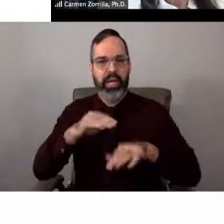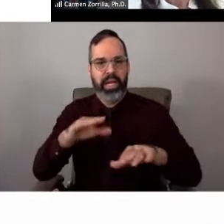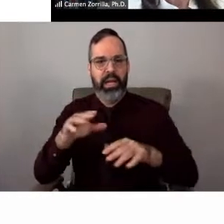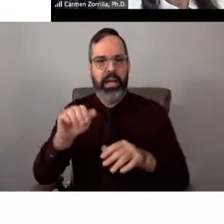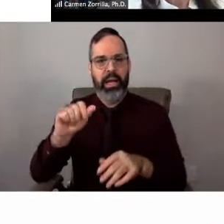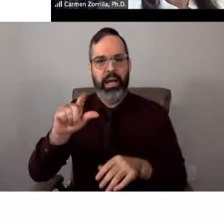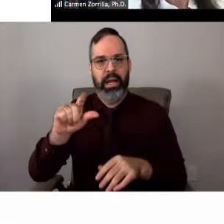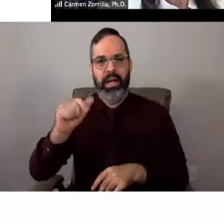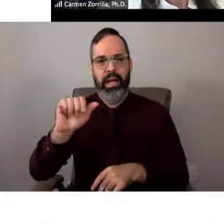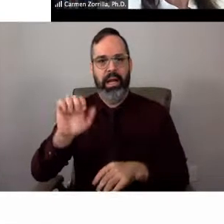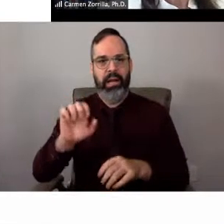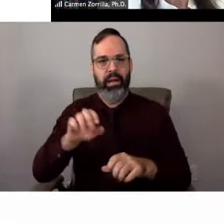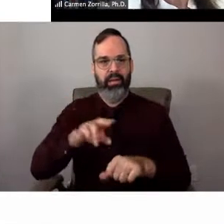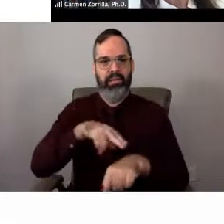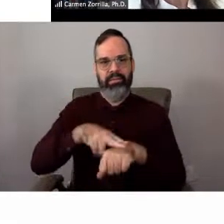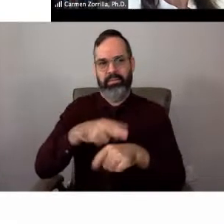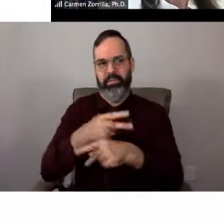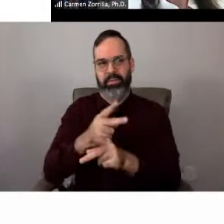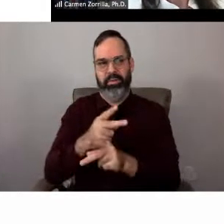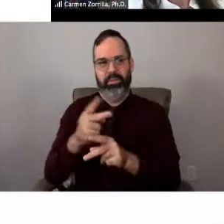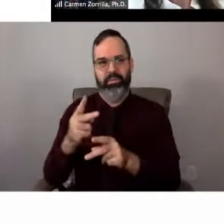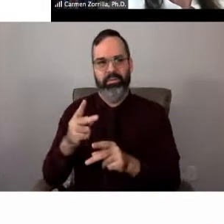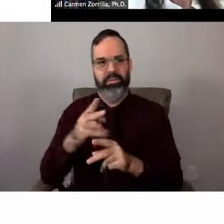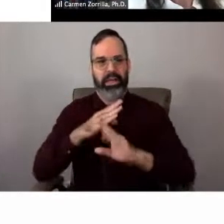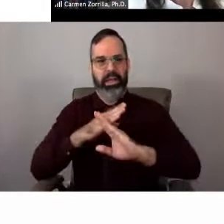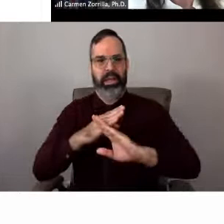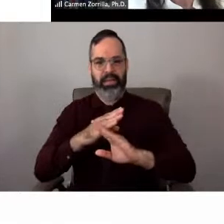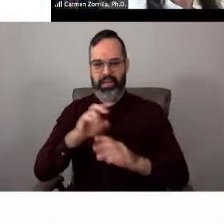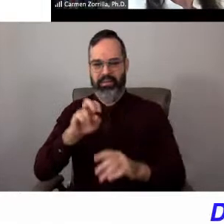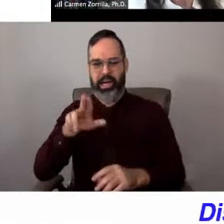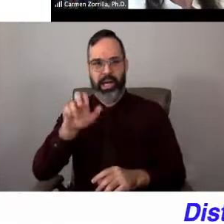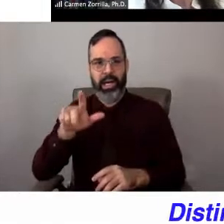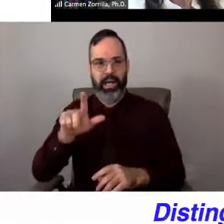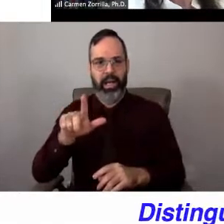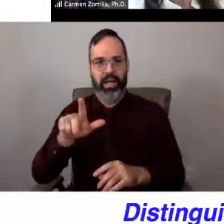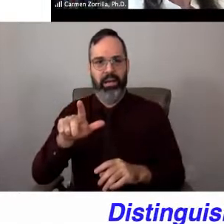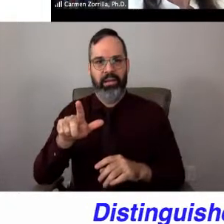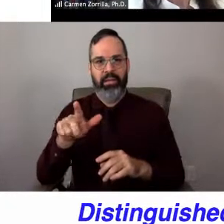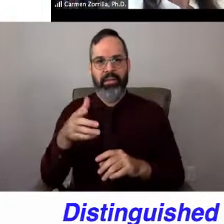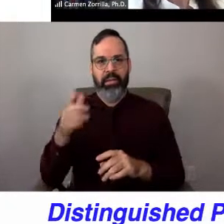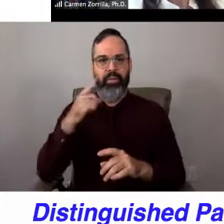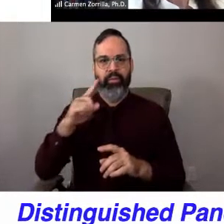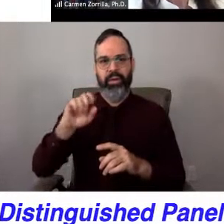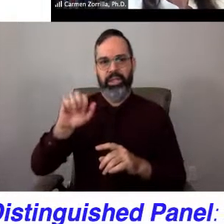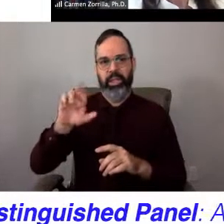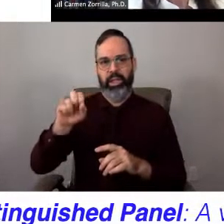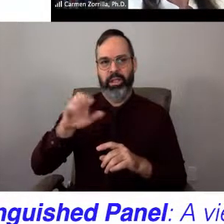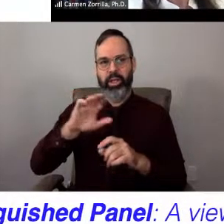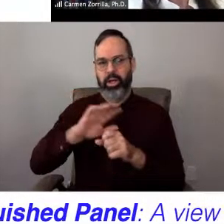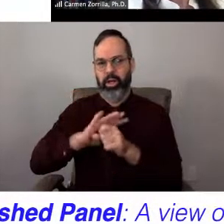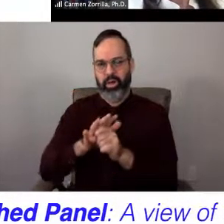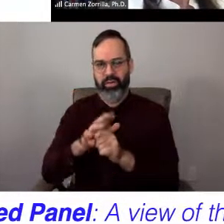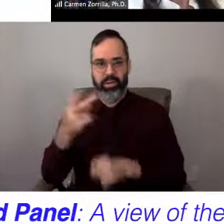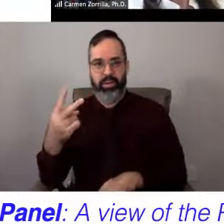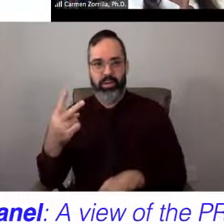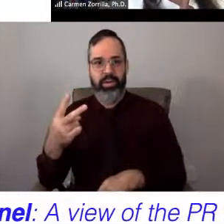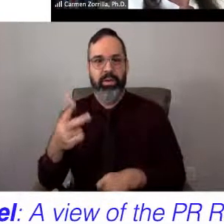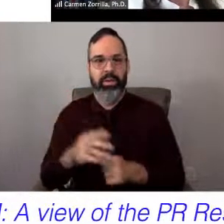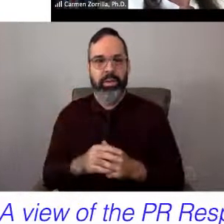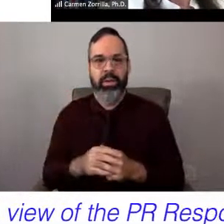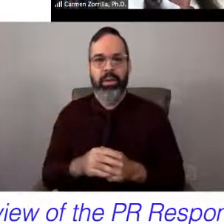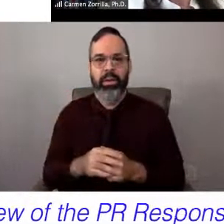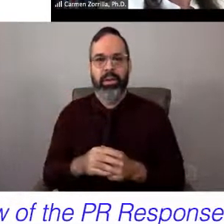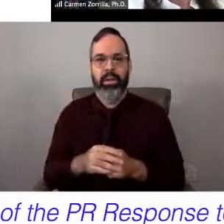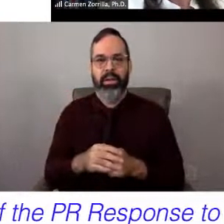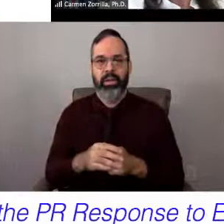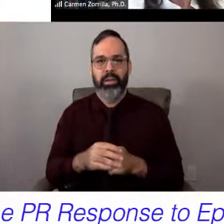fighting COVID-19, assessment of the impact of agricultural extension training in the meat supply chain